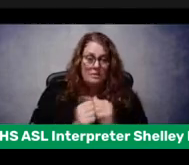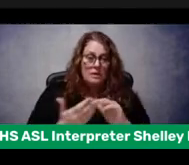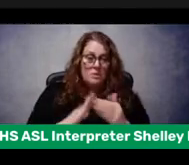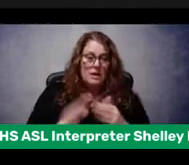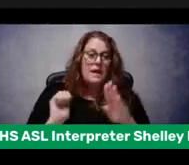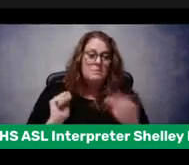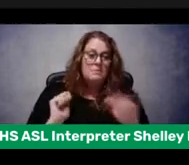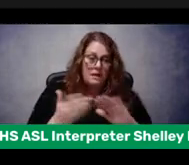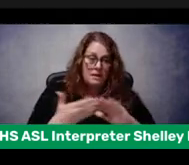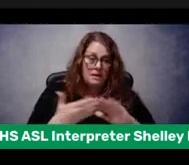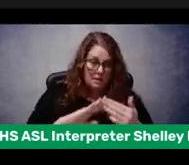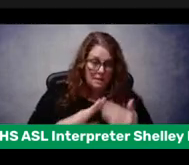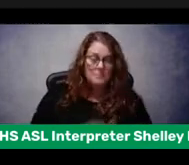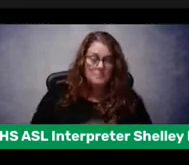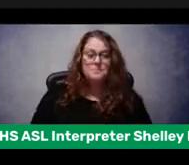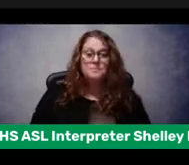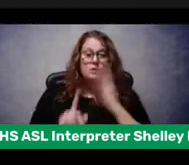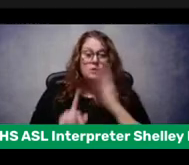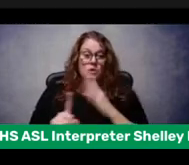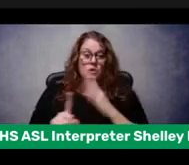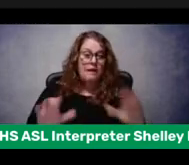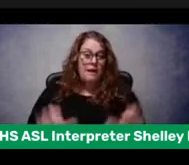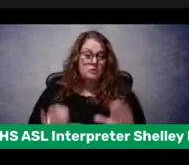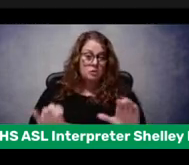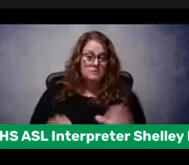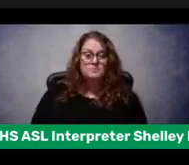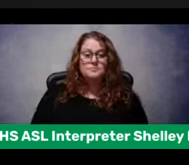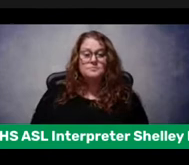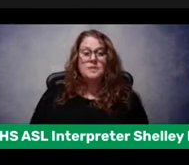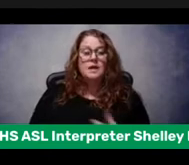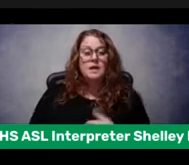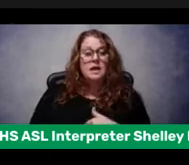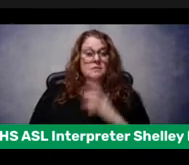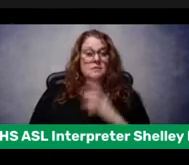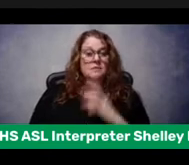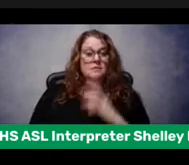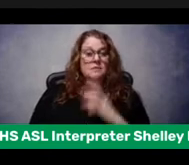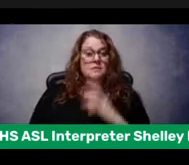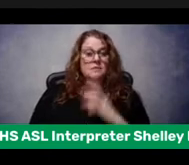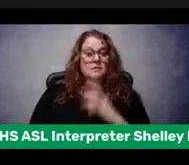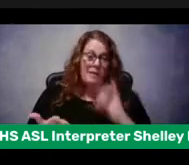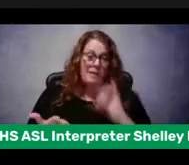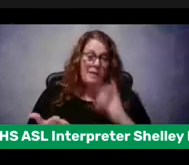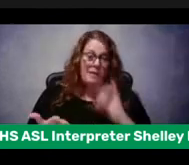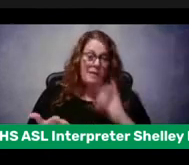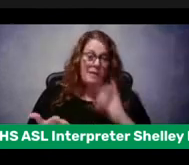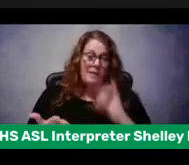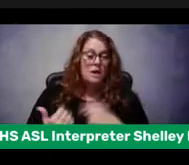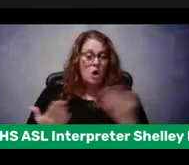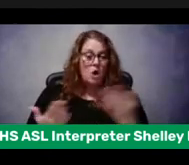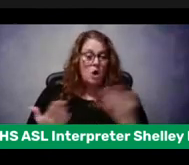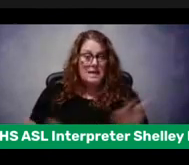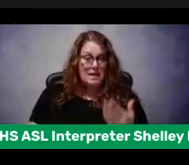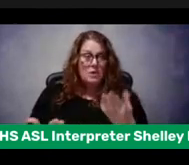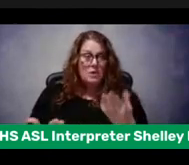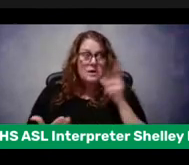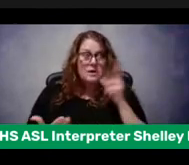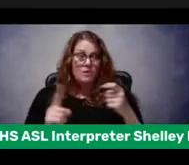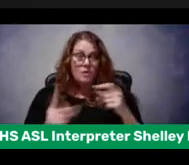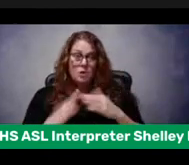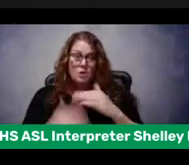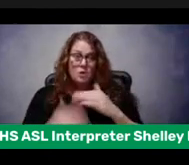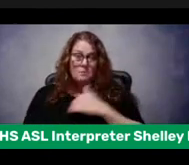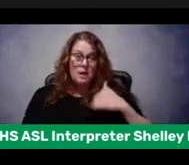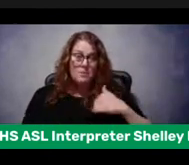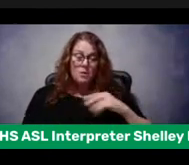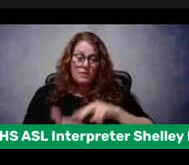community. Direct action, that we're not just gonna talk about it, that we're out here hearing from community members, and that